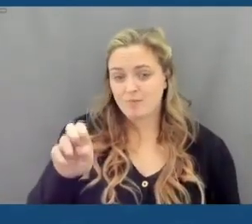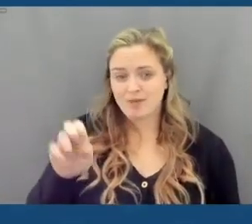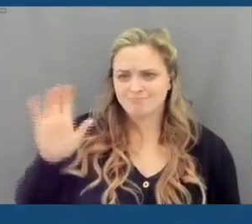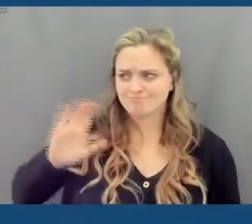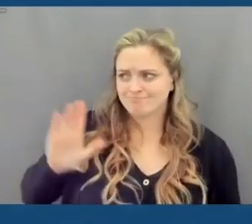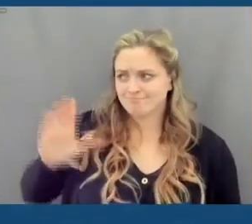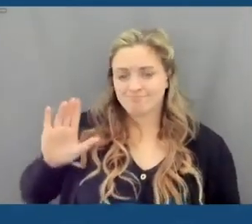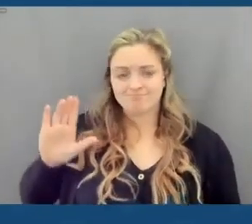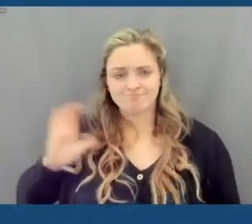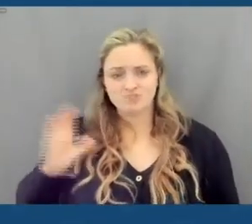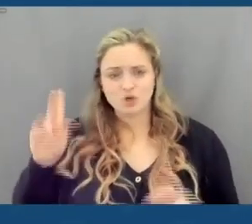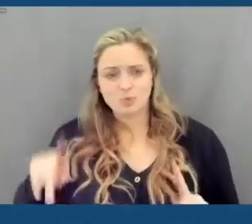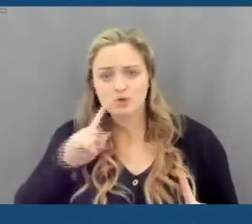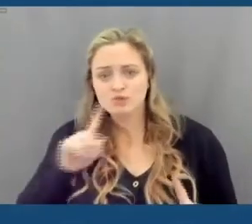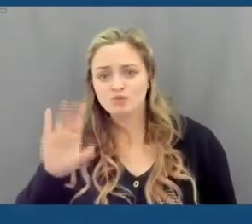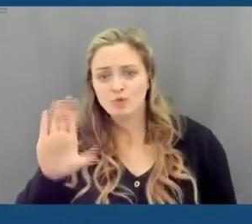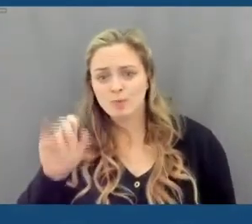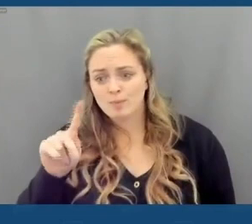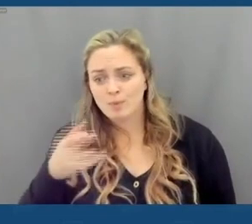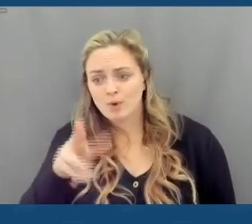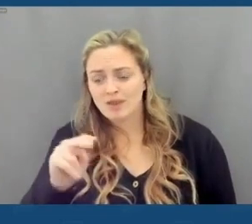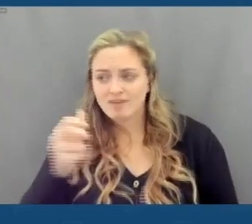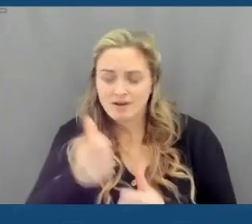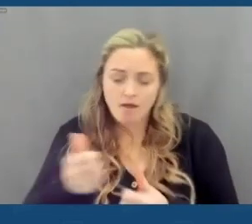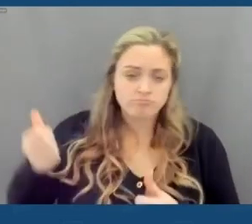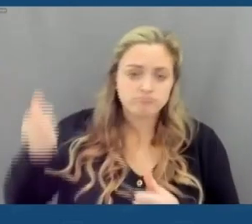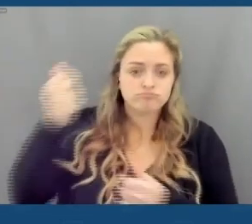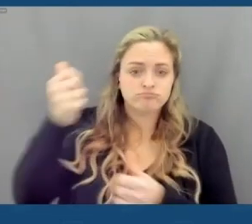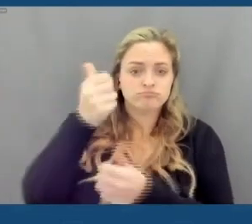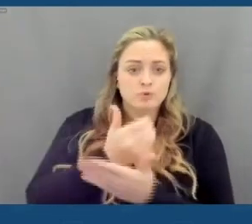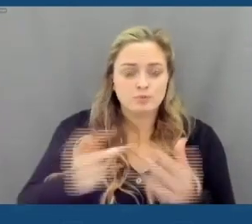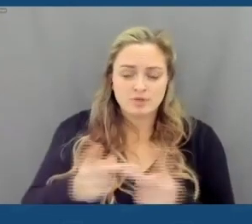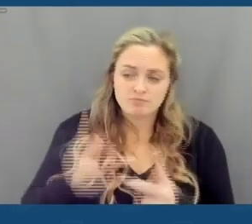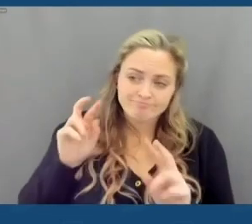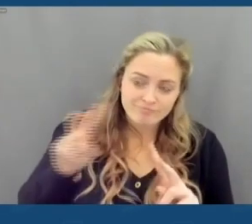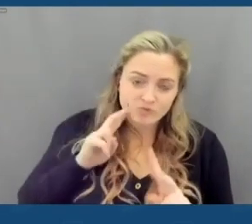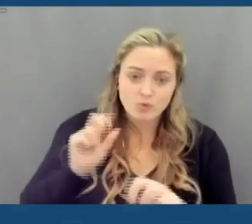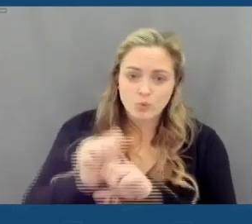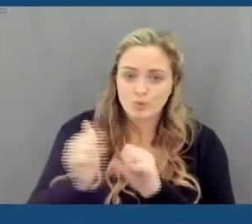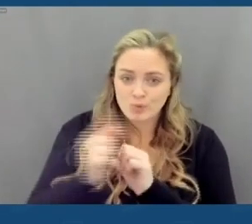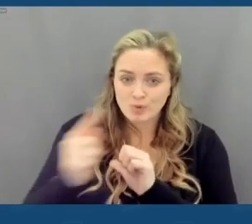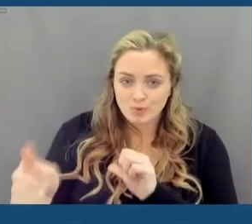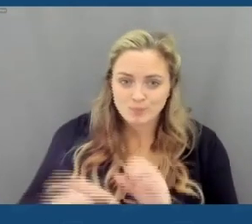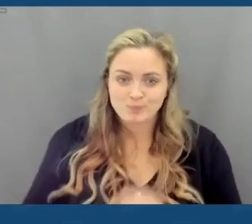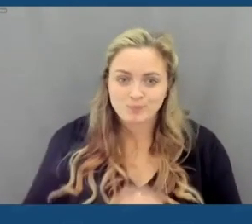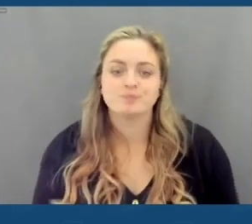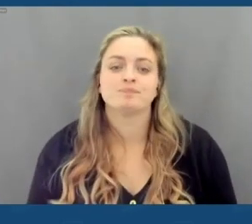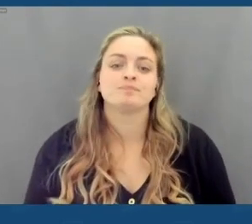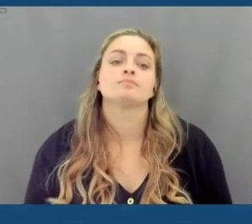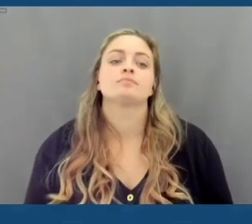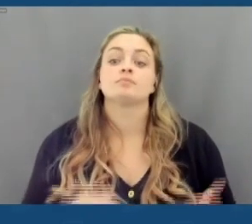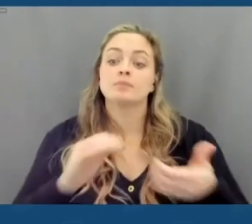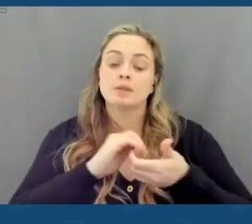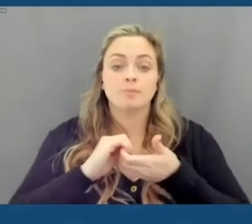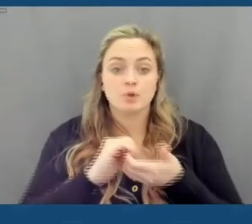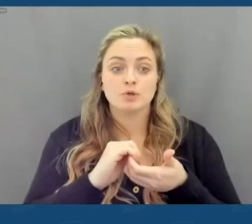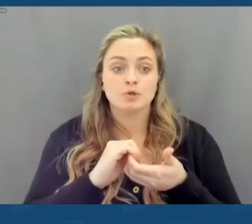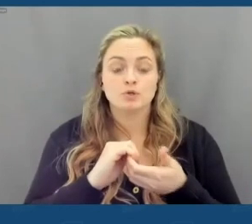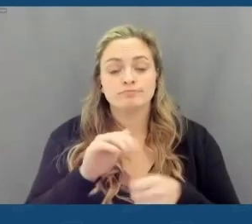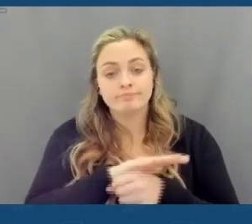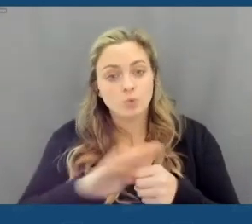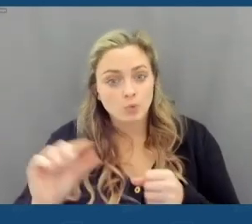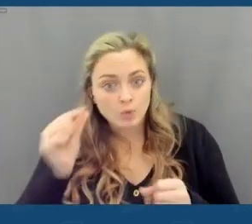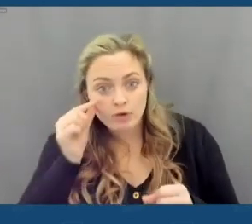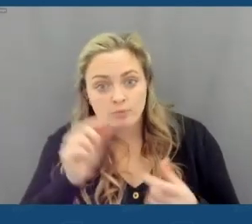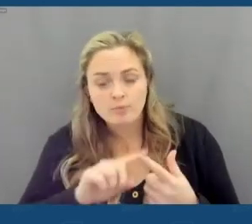but also ascending to this position. Look forward to working closely with you, Ed. Looking forward to a great partnership. My partners in local government, but also